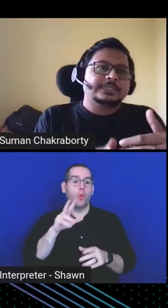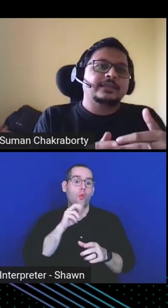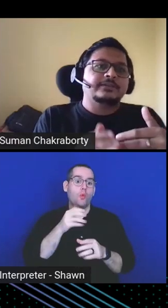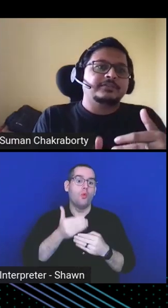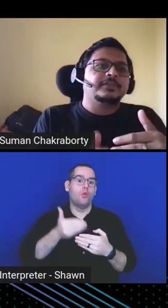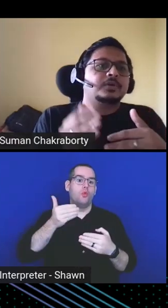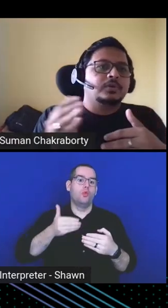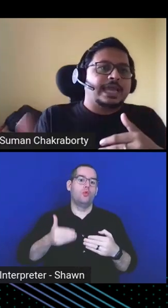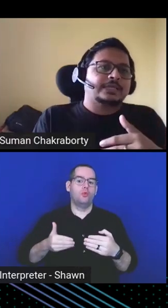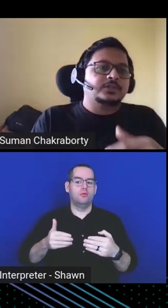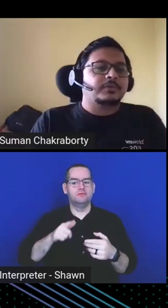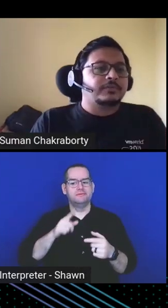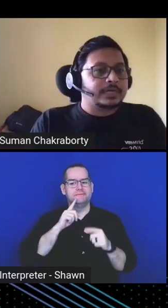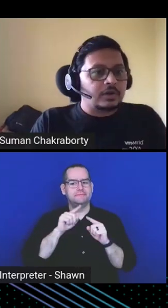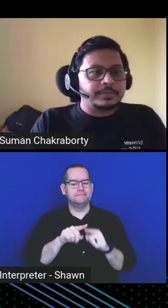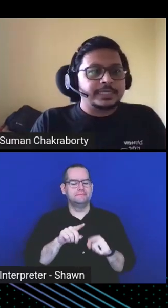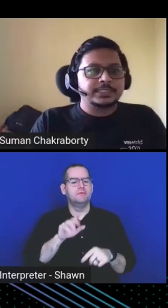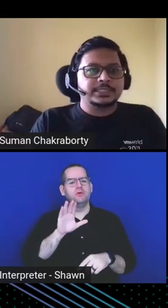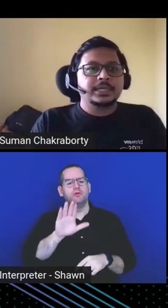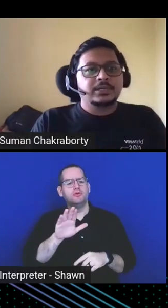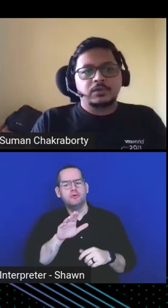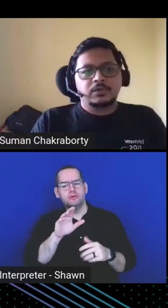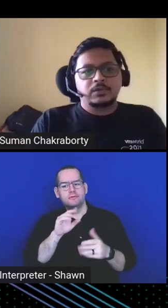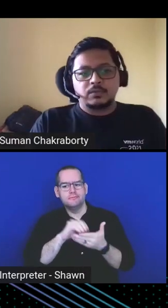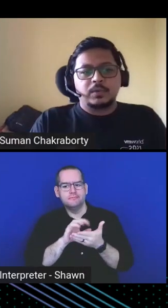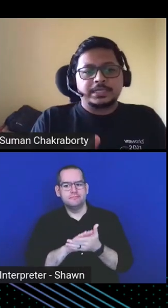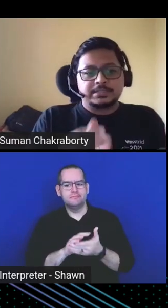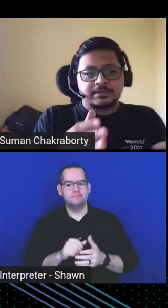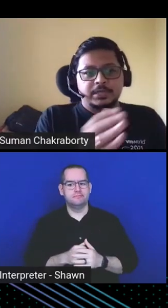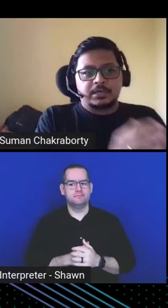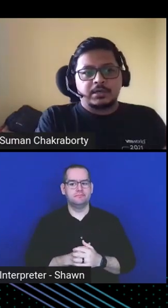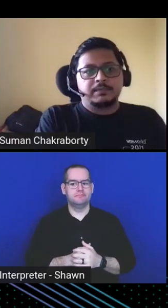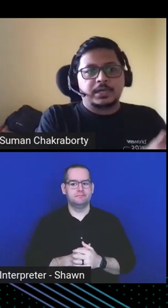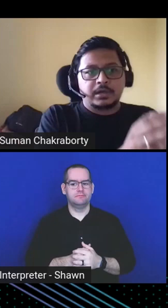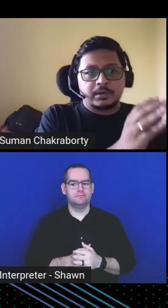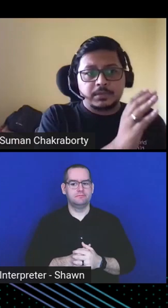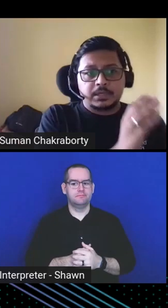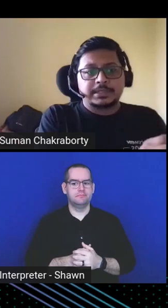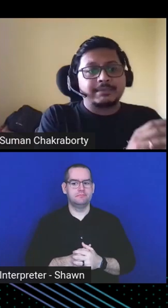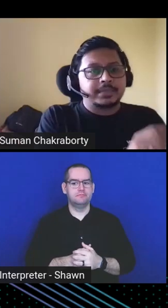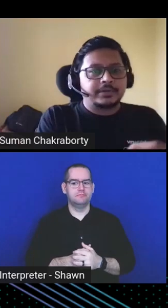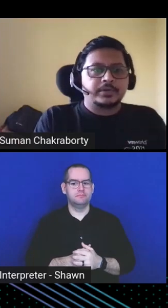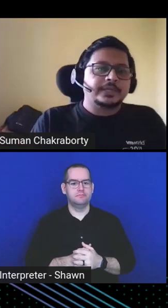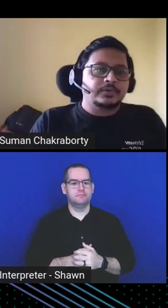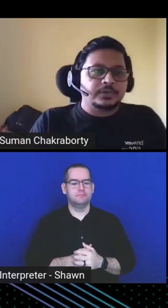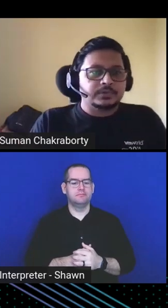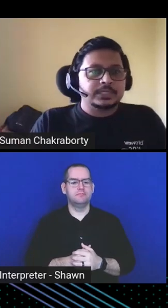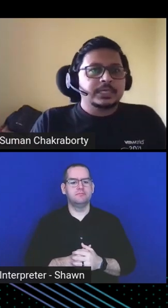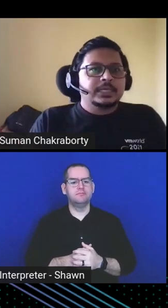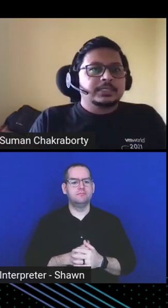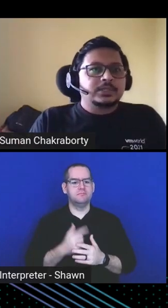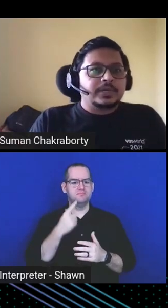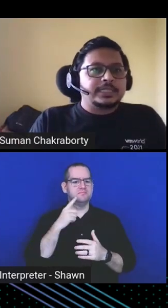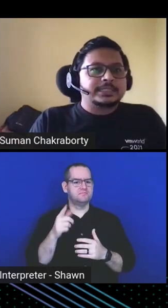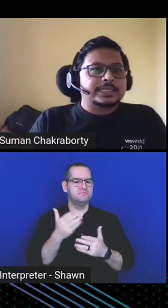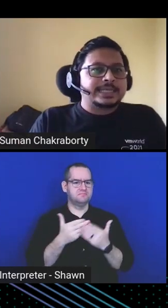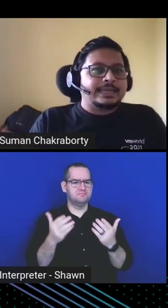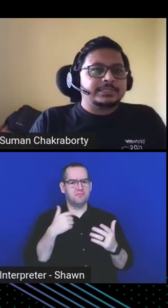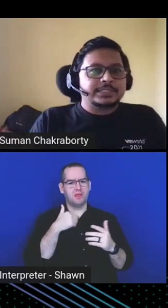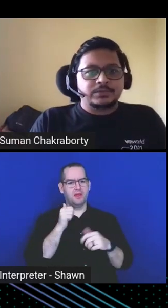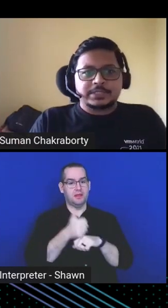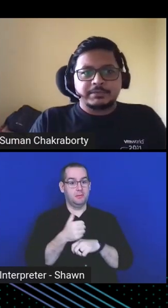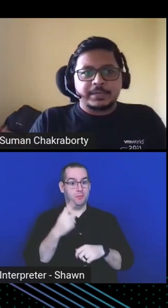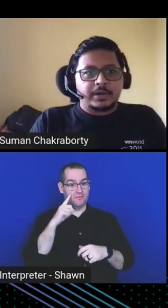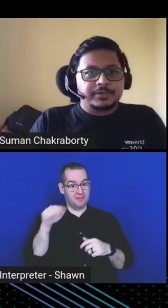to basically refer to the actual provider documentation to get what is a type that you're going to use. So in this case,